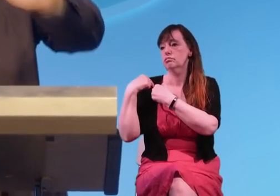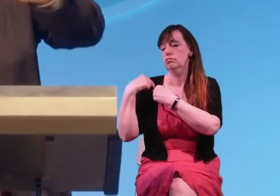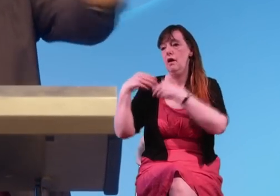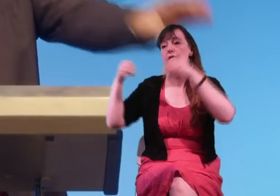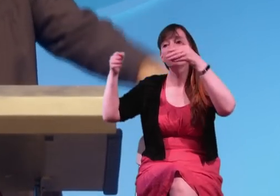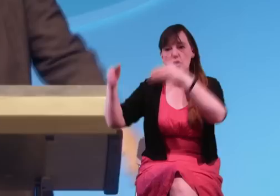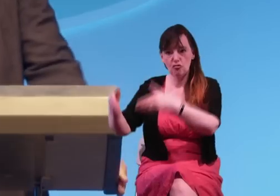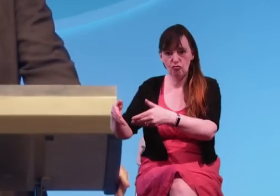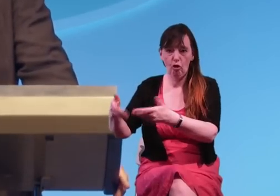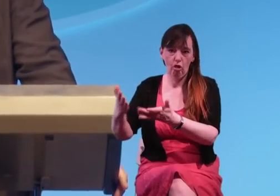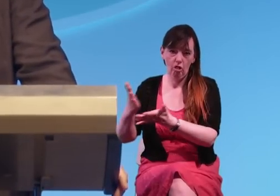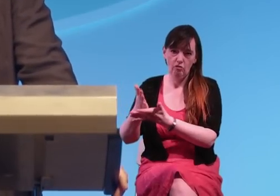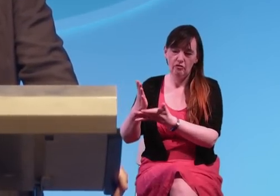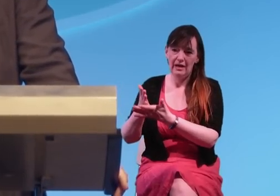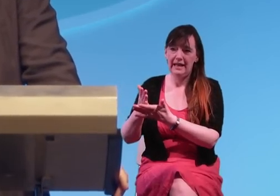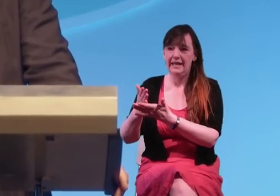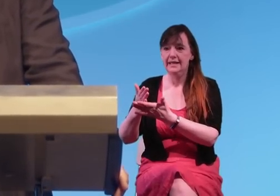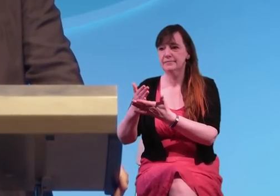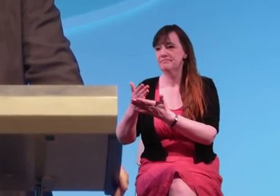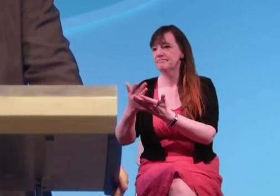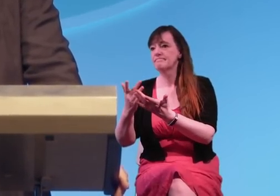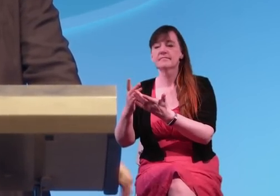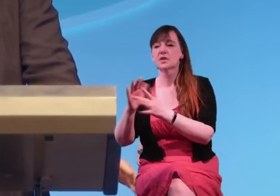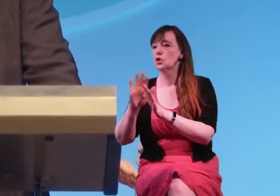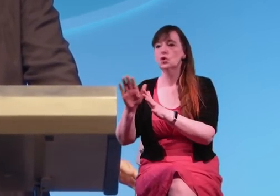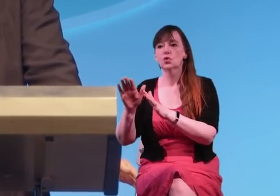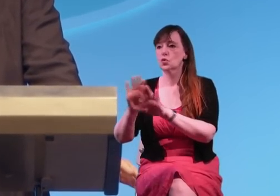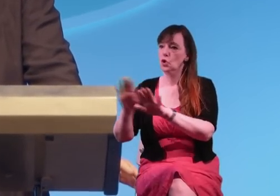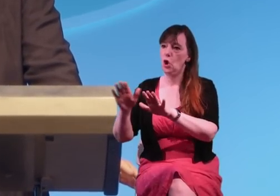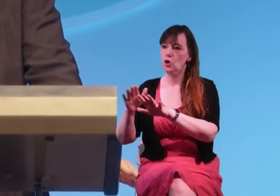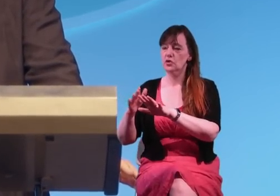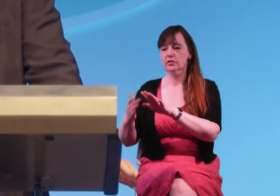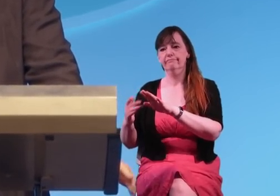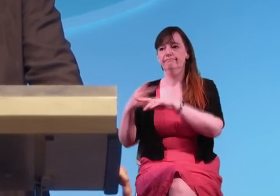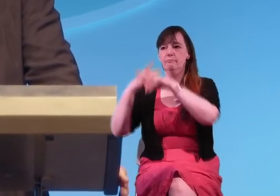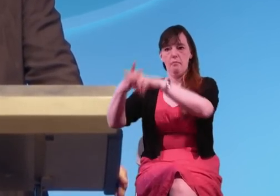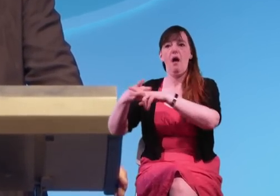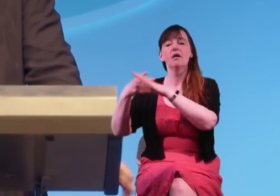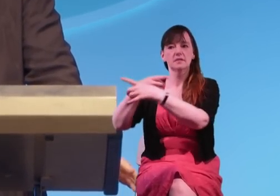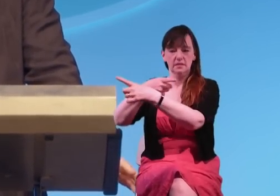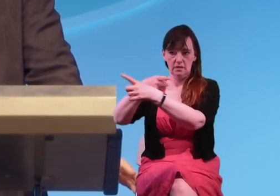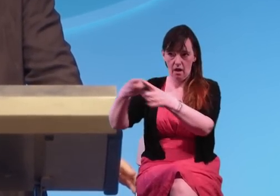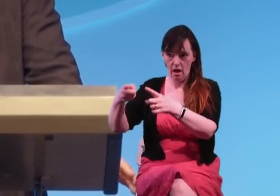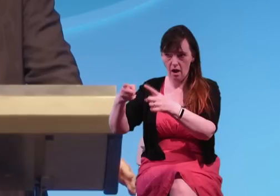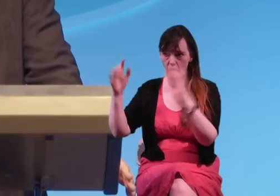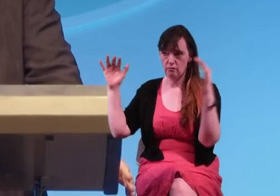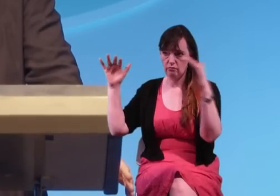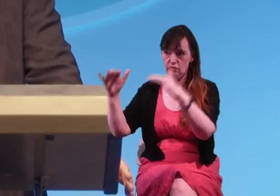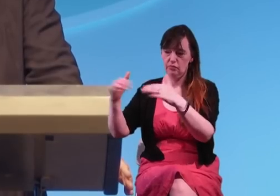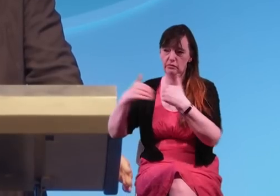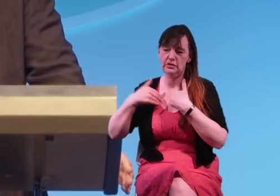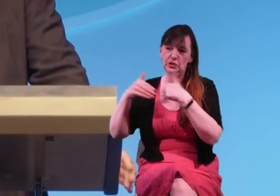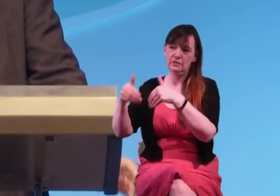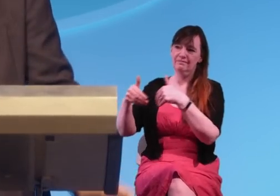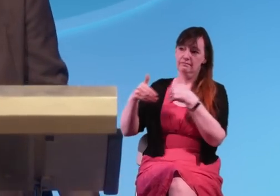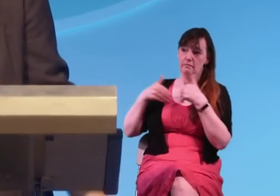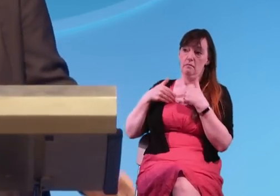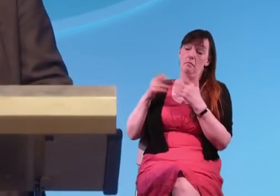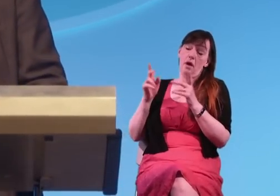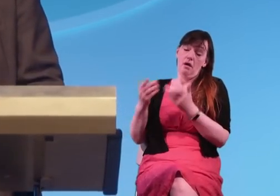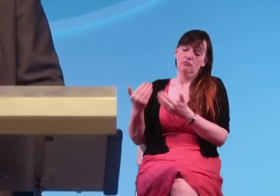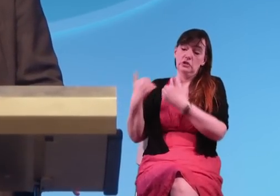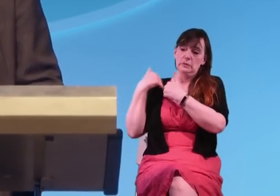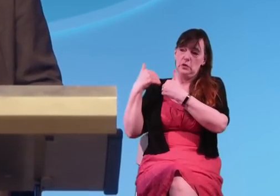people are beyond your influence and your ability to direct them, it's not